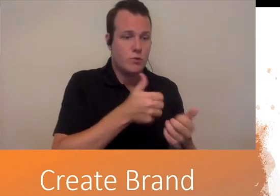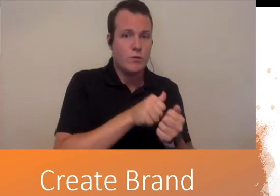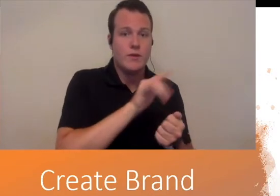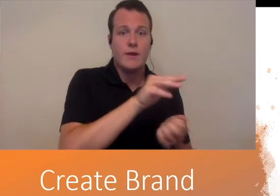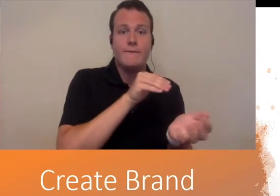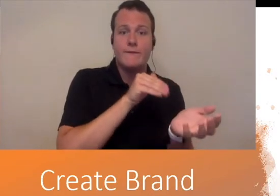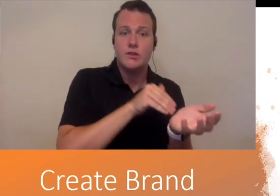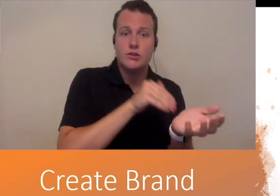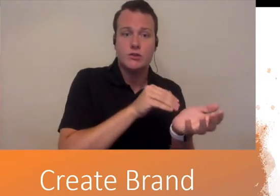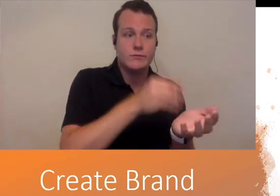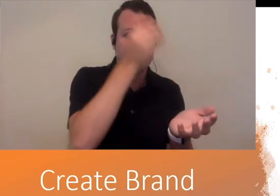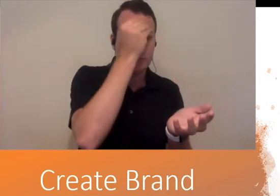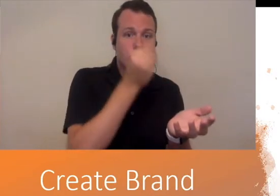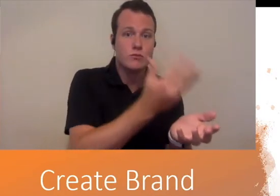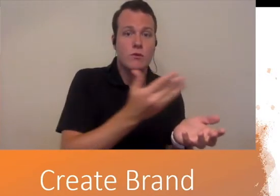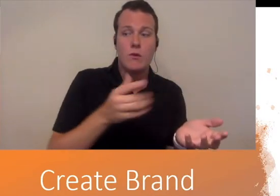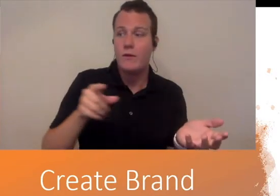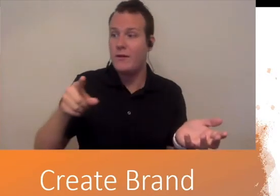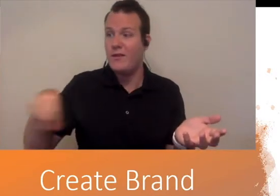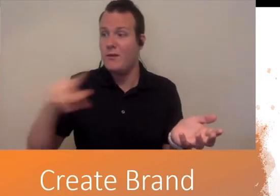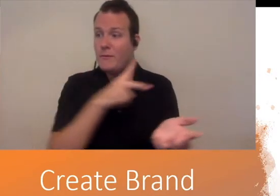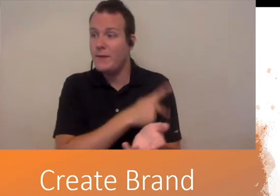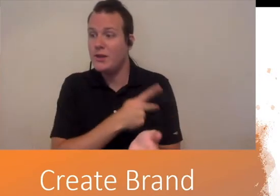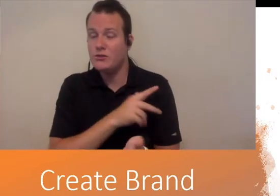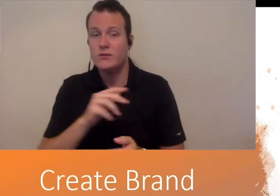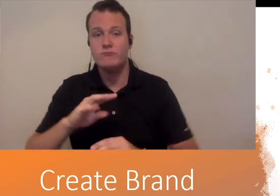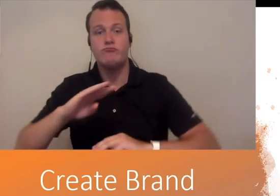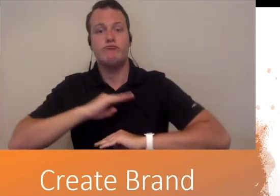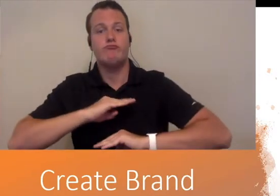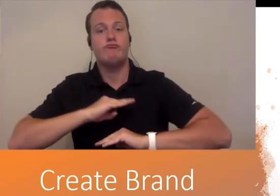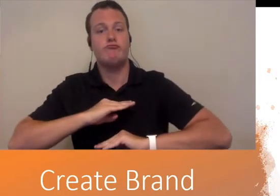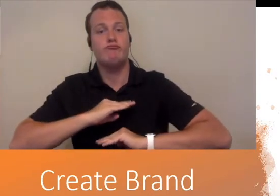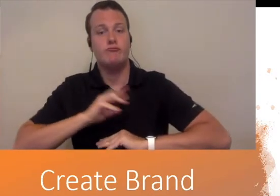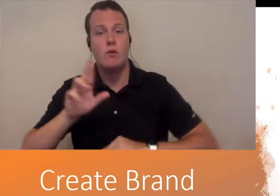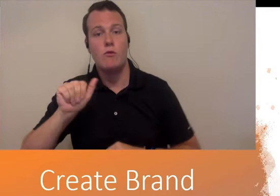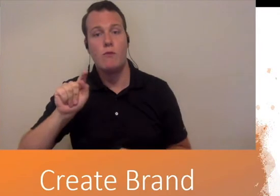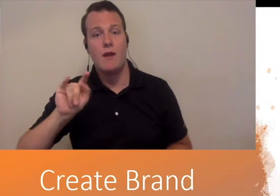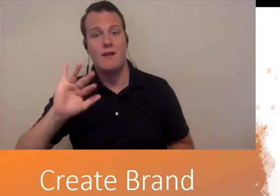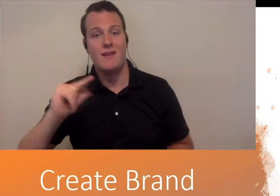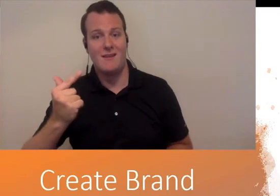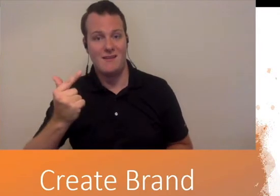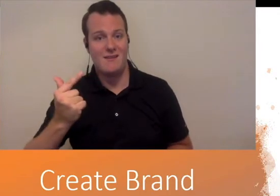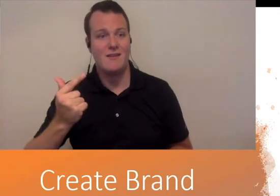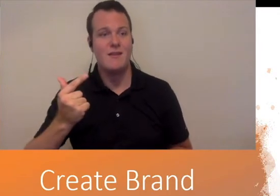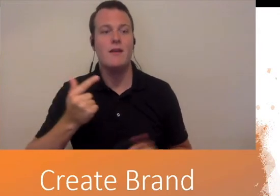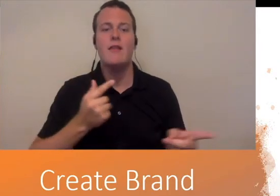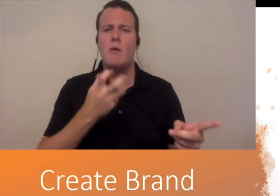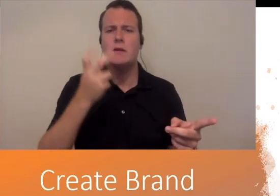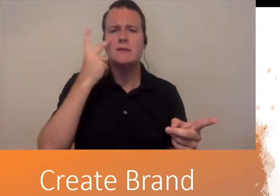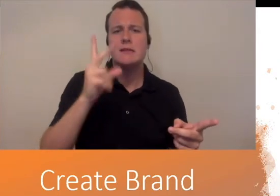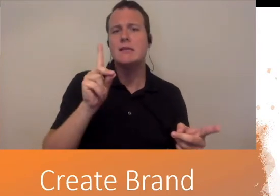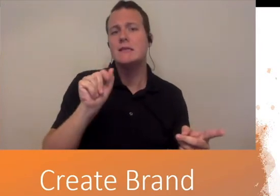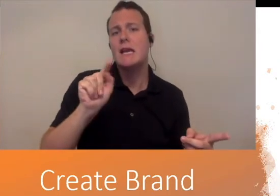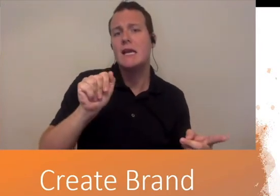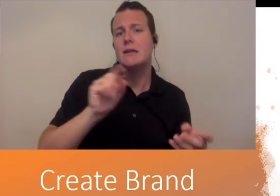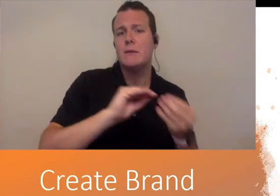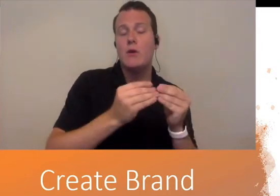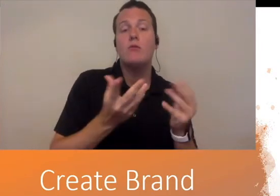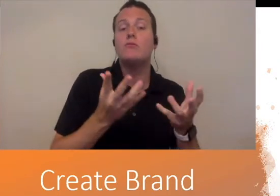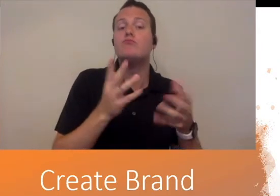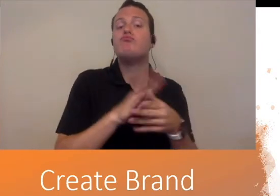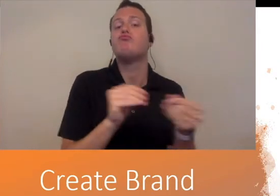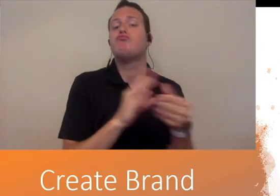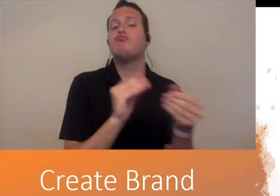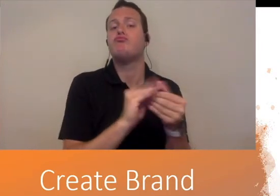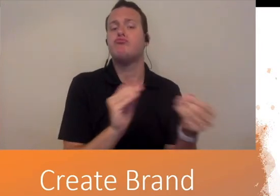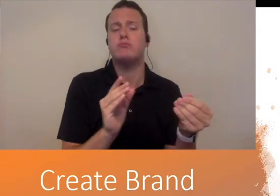what your satisfaction ratings are. They want to see data. They don't want to see, they just want to hear stories,